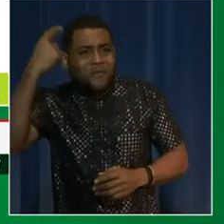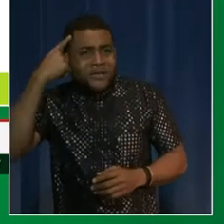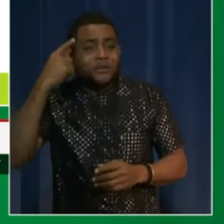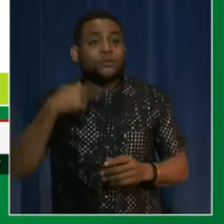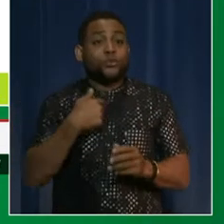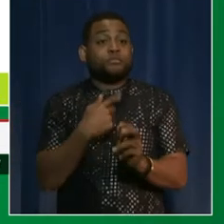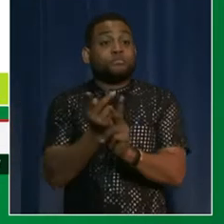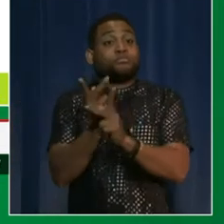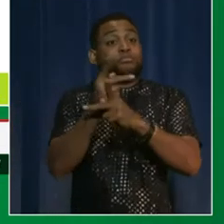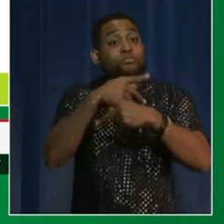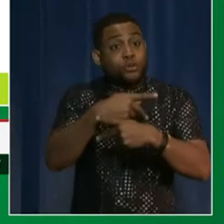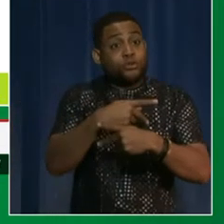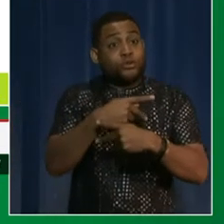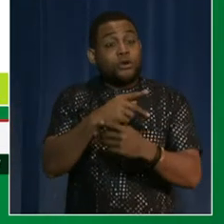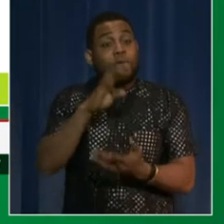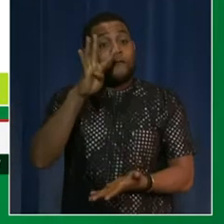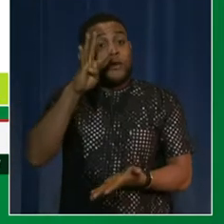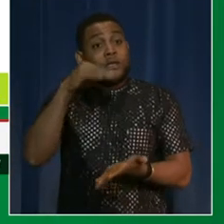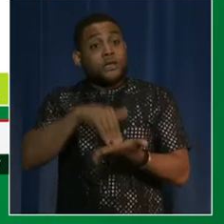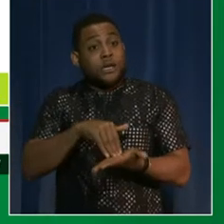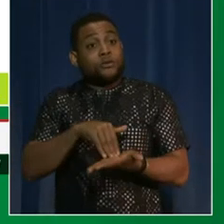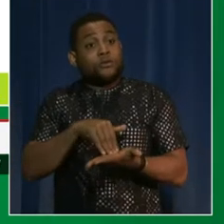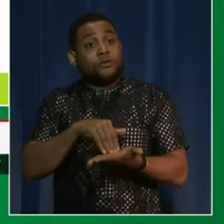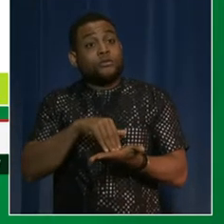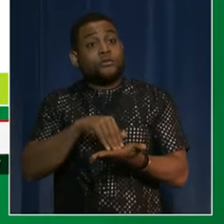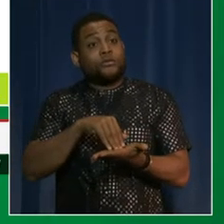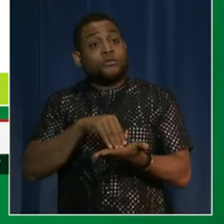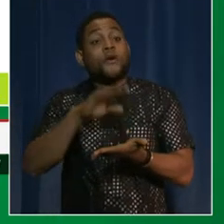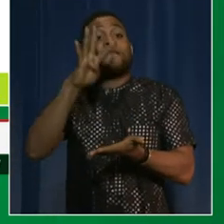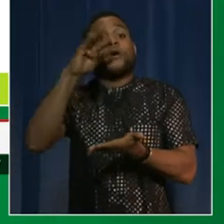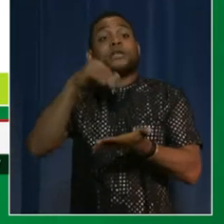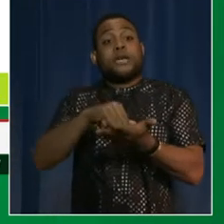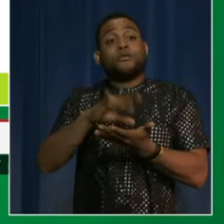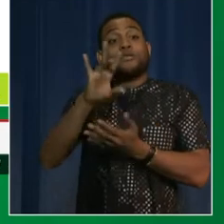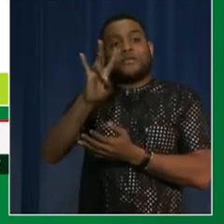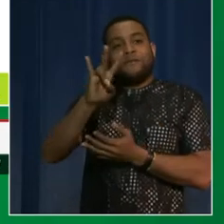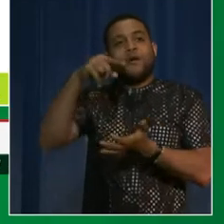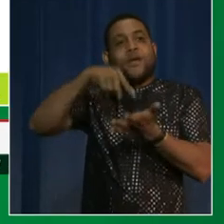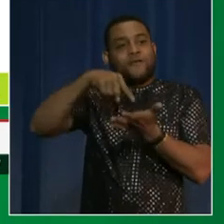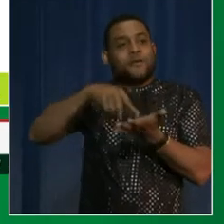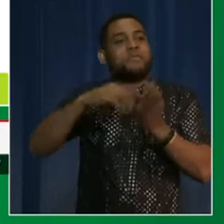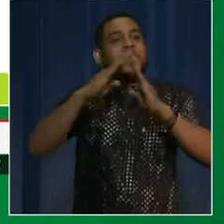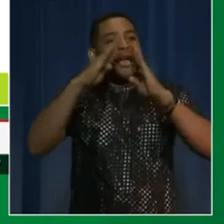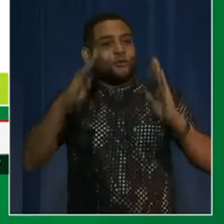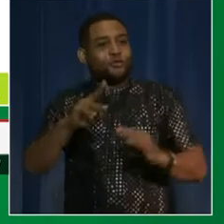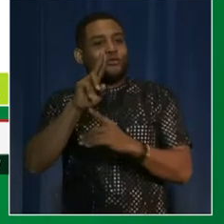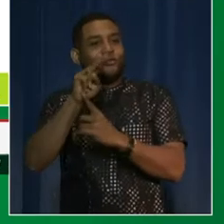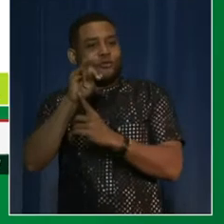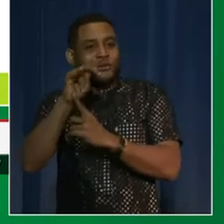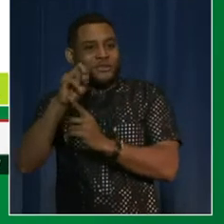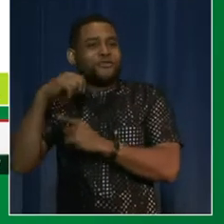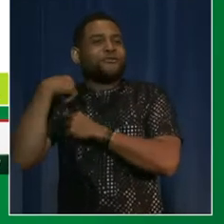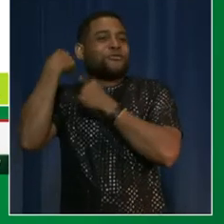4,007 affordable units since 2019. We should clap for that.